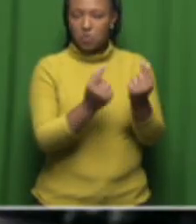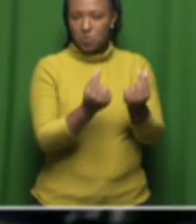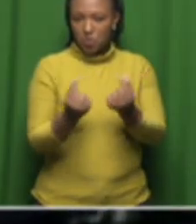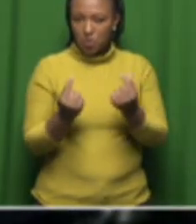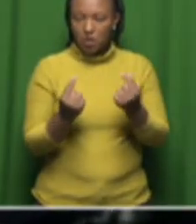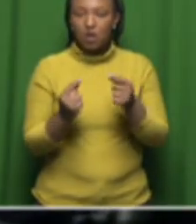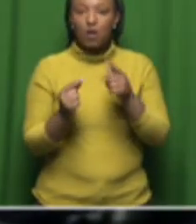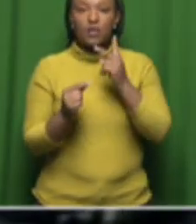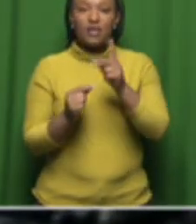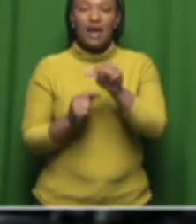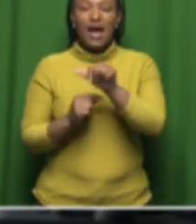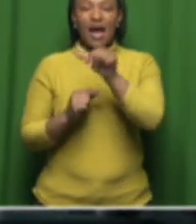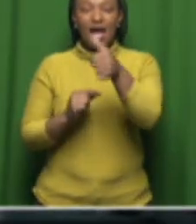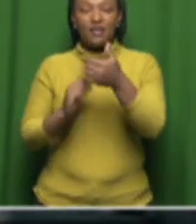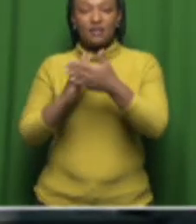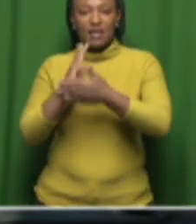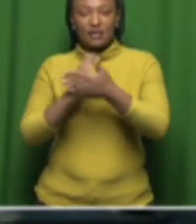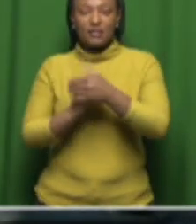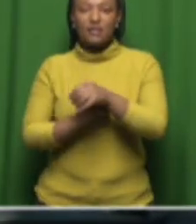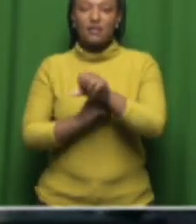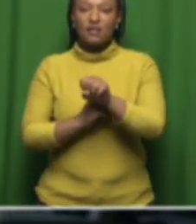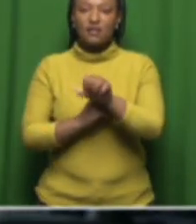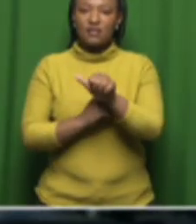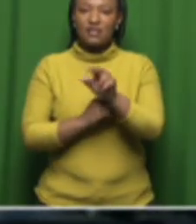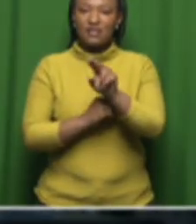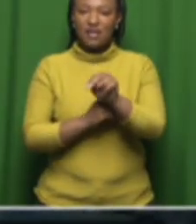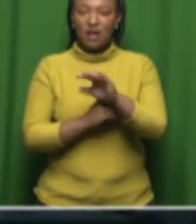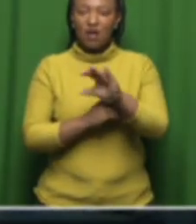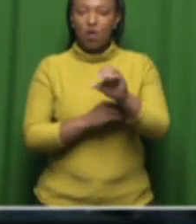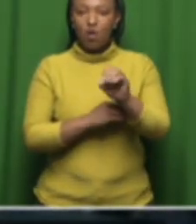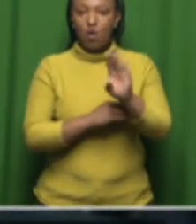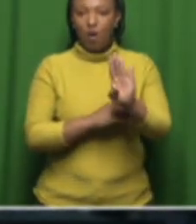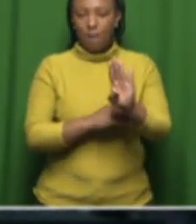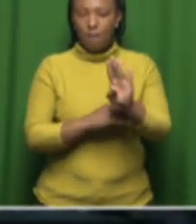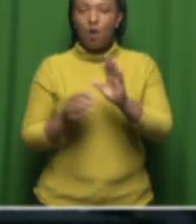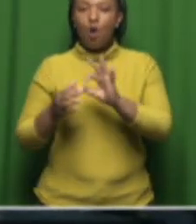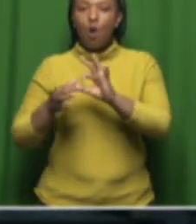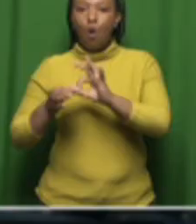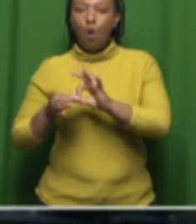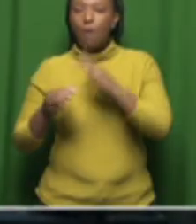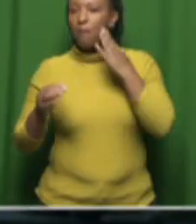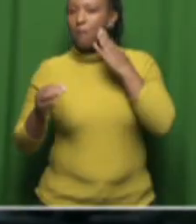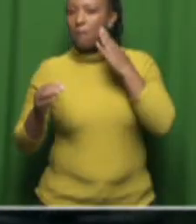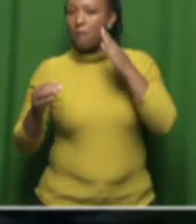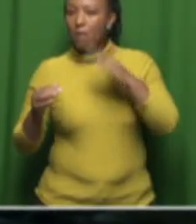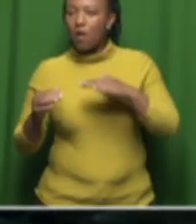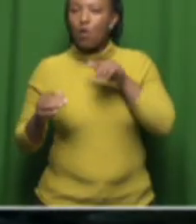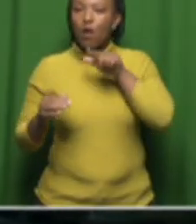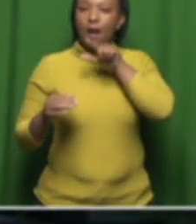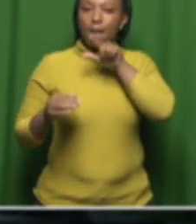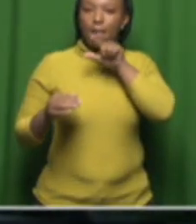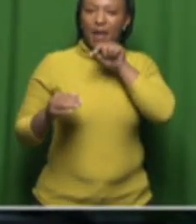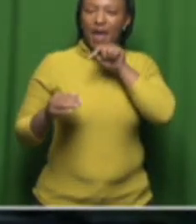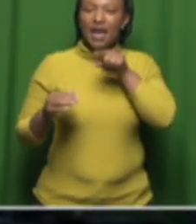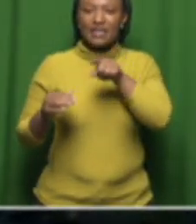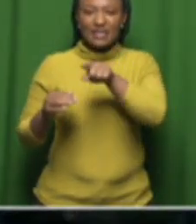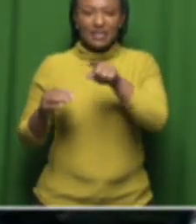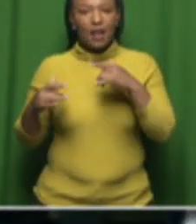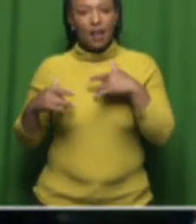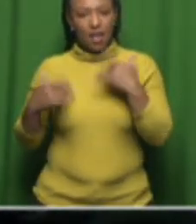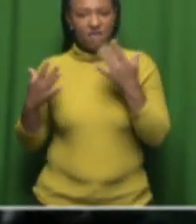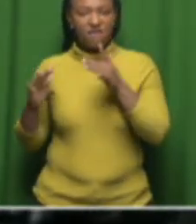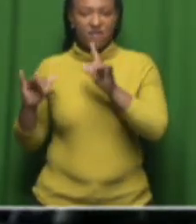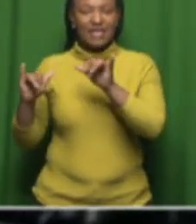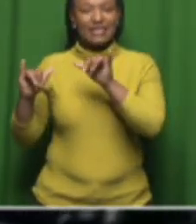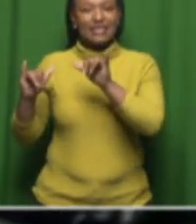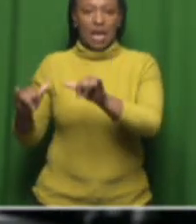other side of SANCCOB a little bit later. We'll be looking at the home residents, the birds that have made SANCCOB their home. They can no longer be released